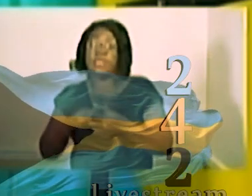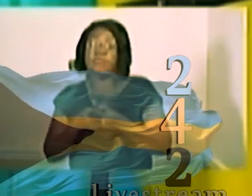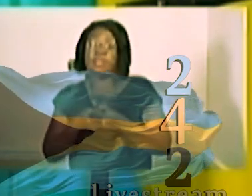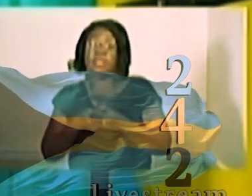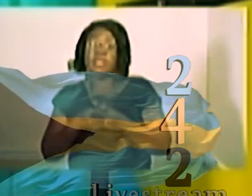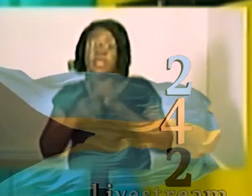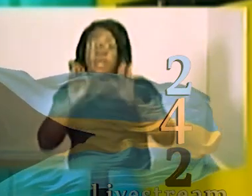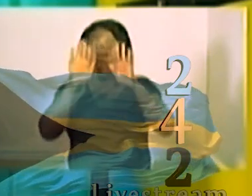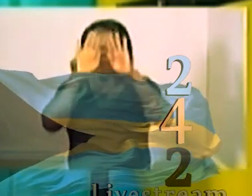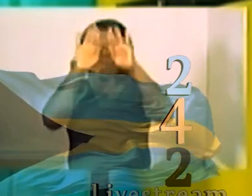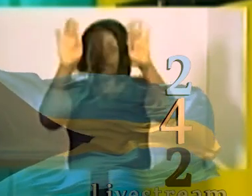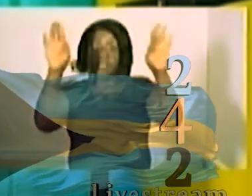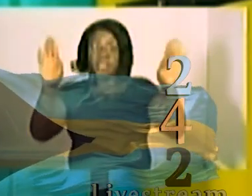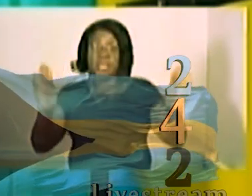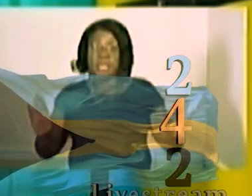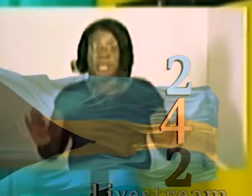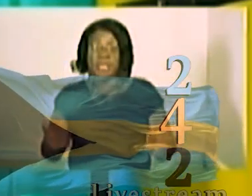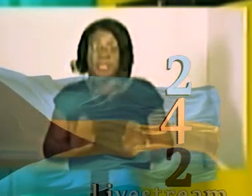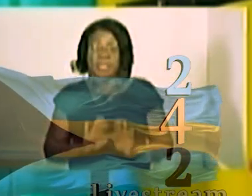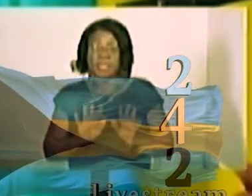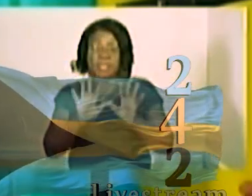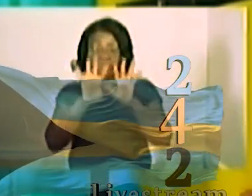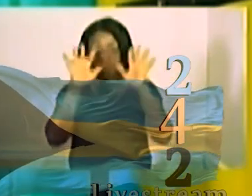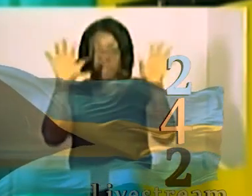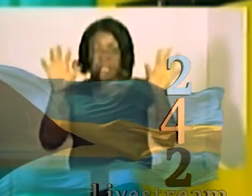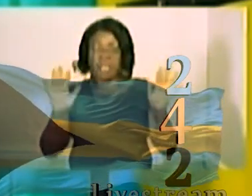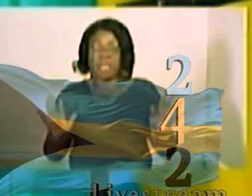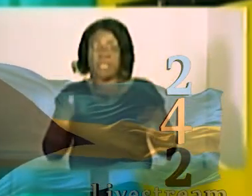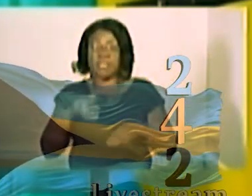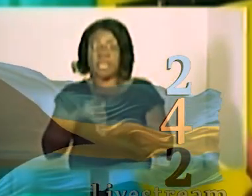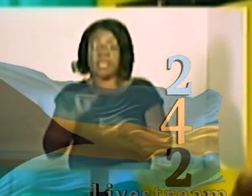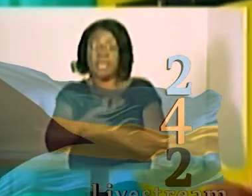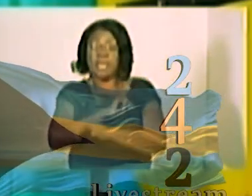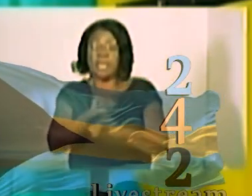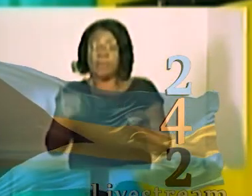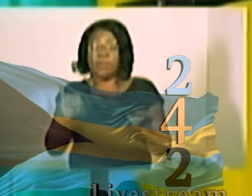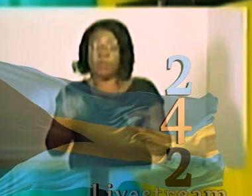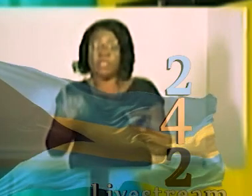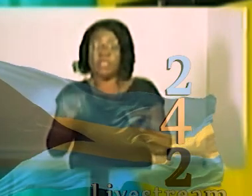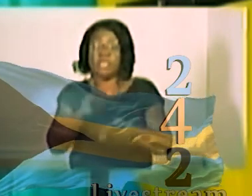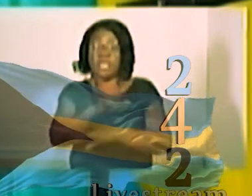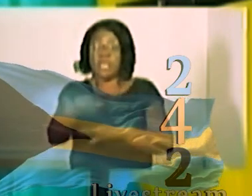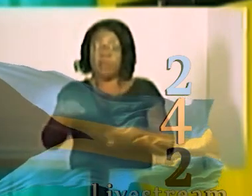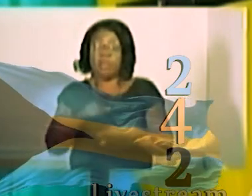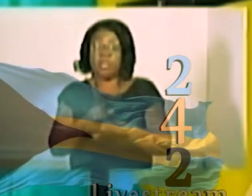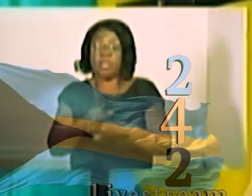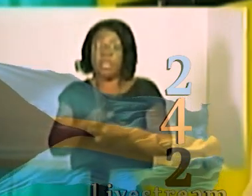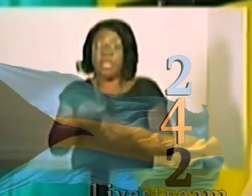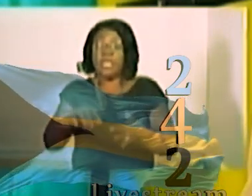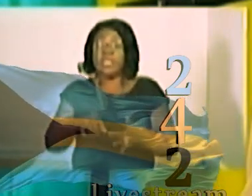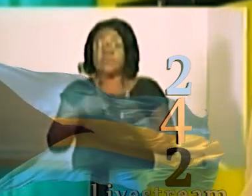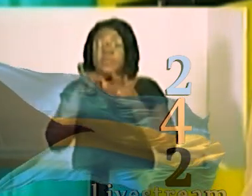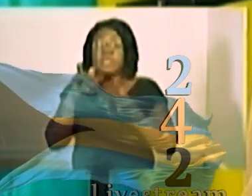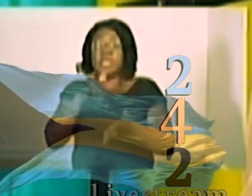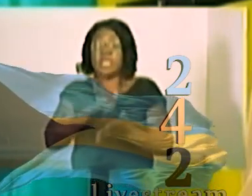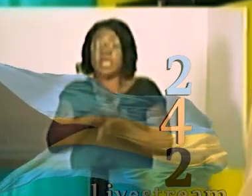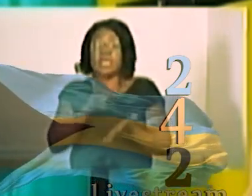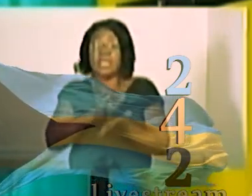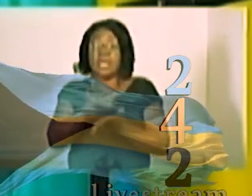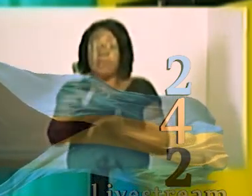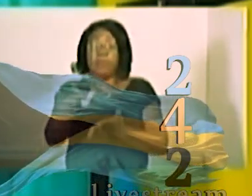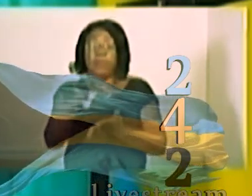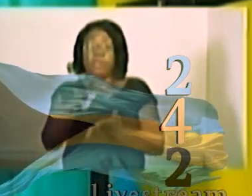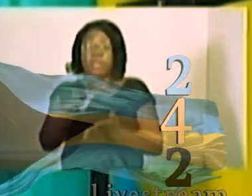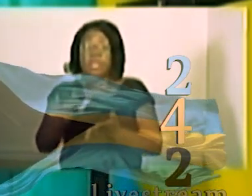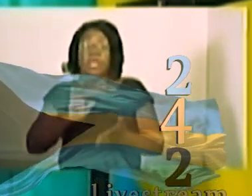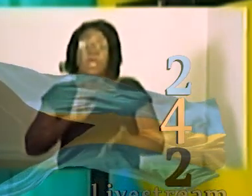plexiglass at the immigration area, in the immigration area, particularly at LBIA. And we would